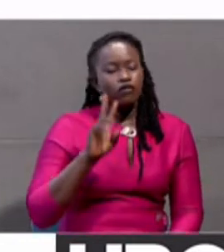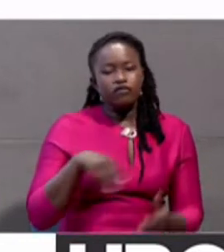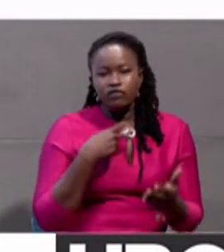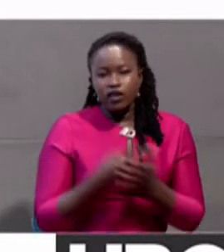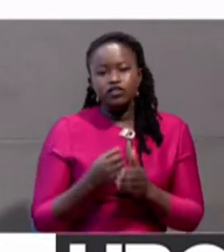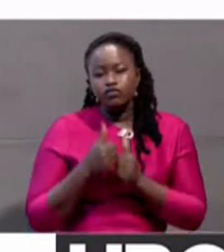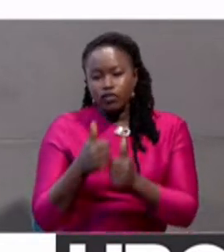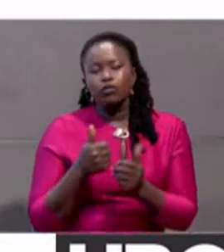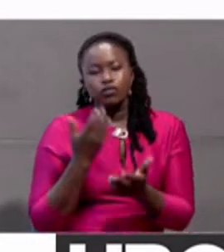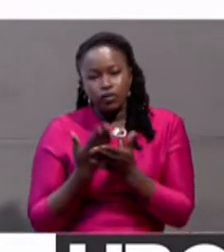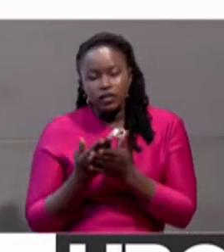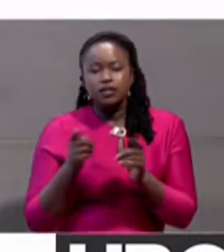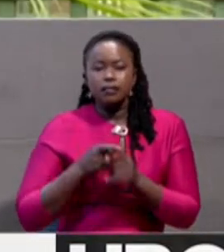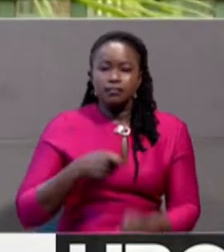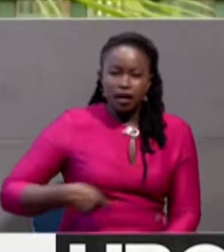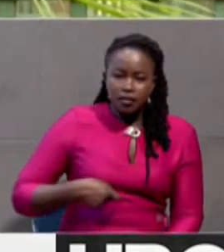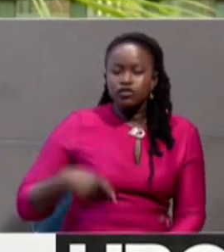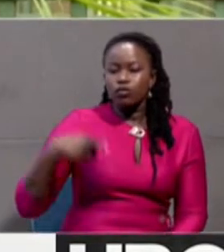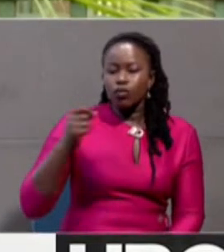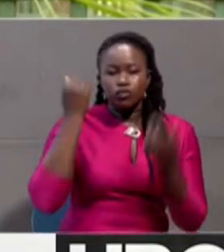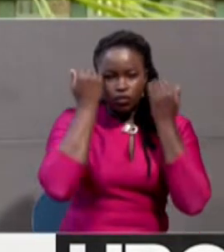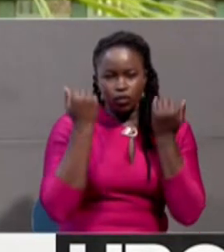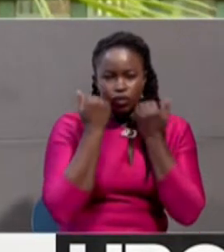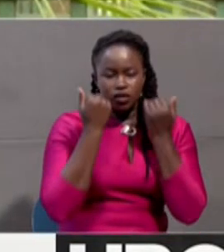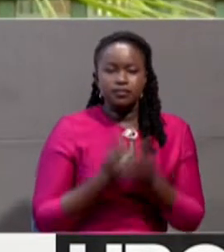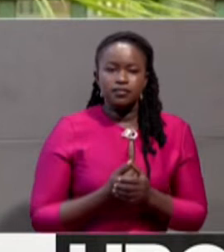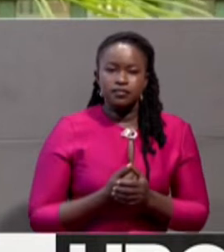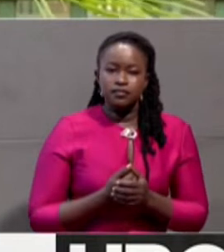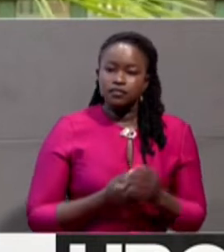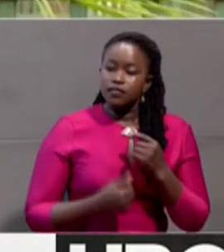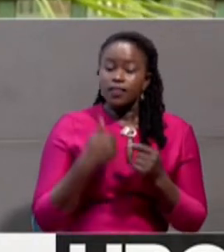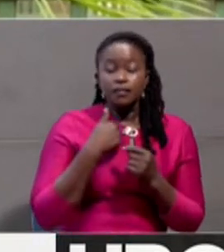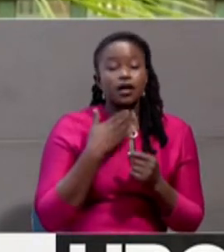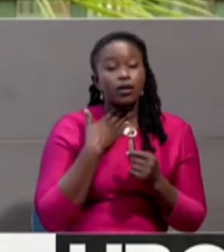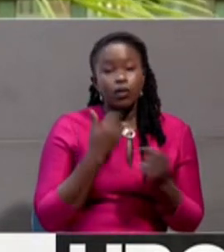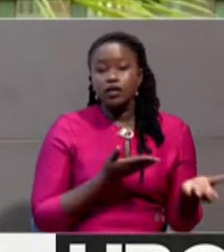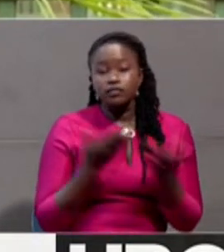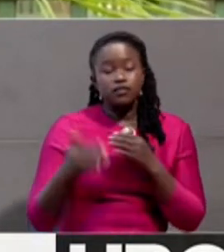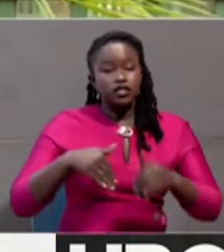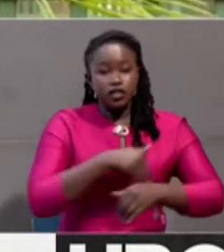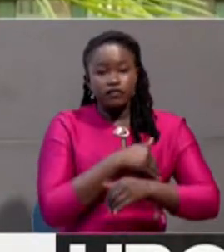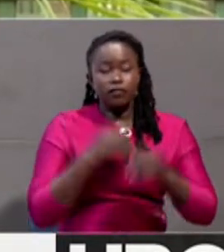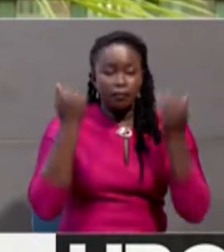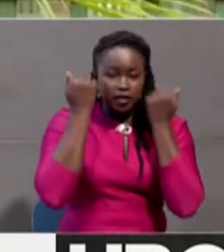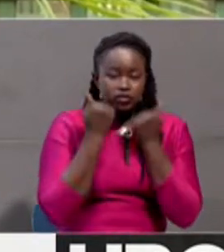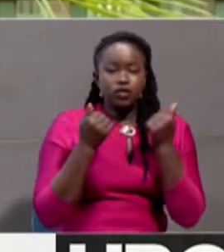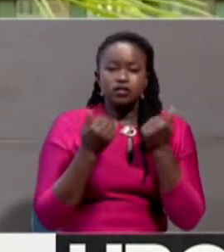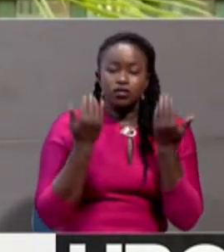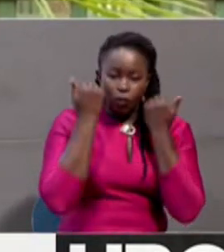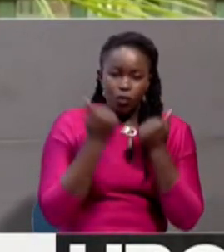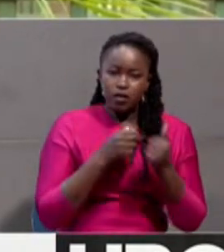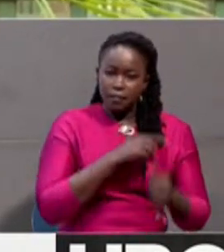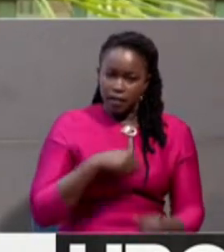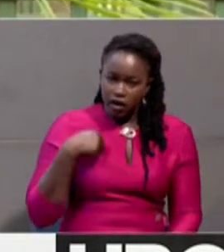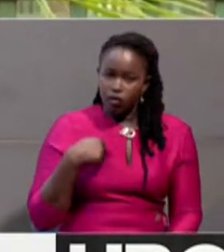the request, and Mabirizi went to court. But again, to comply with that act and take them to the Chief Magistrate's Court of Mengo to compel them to